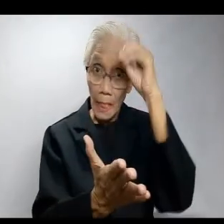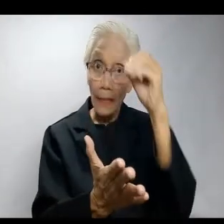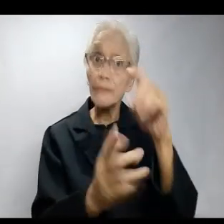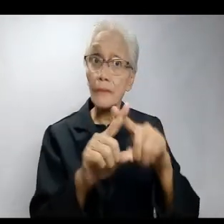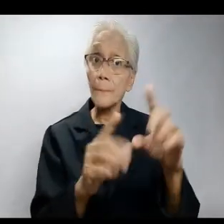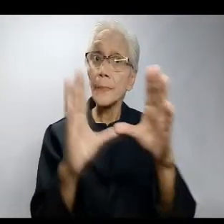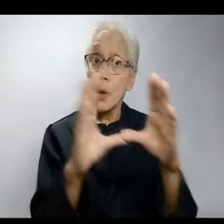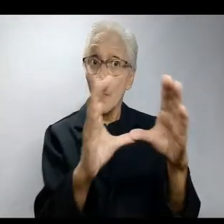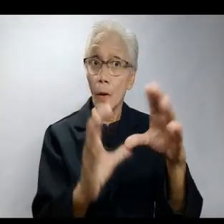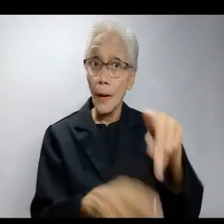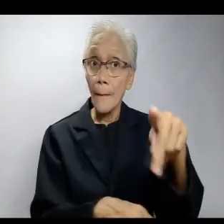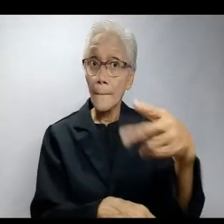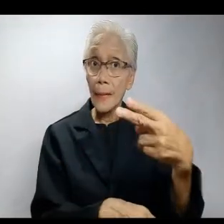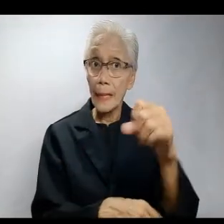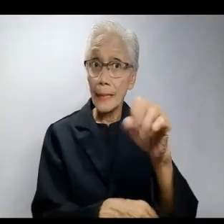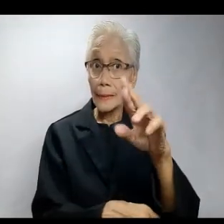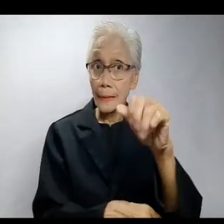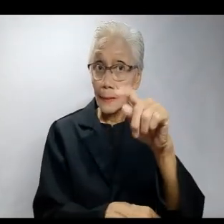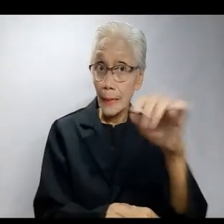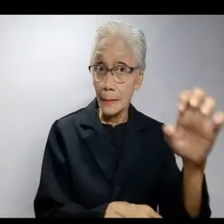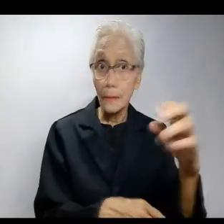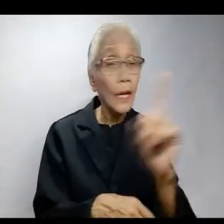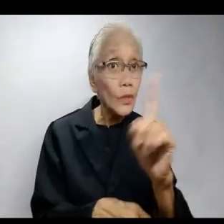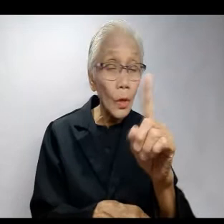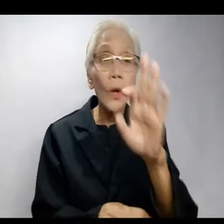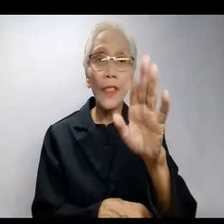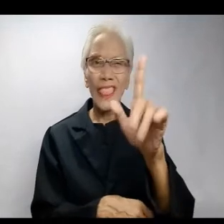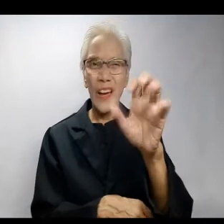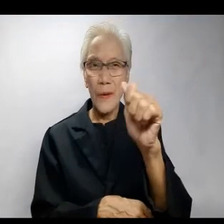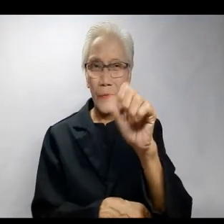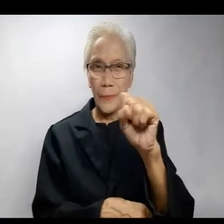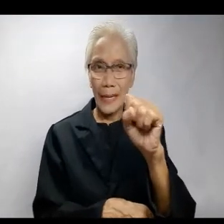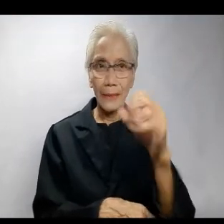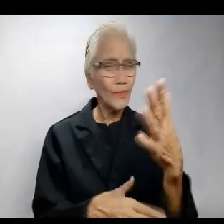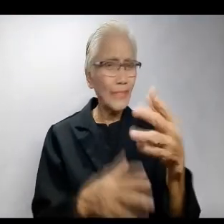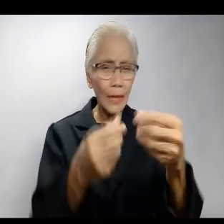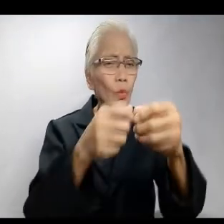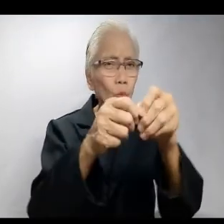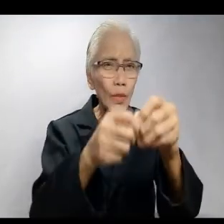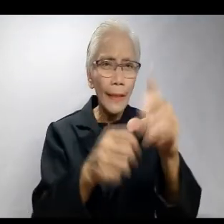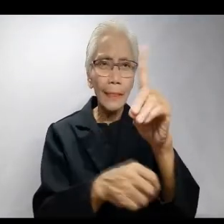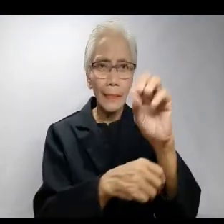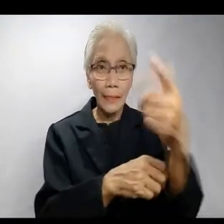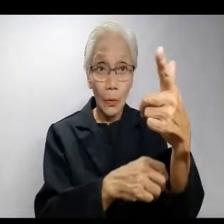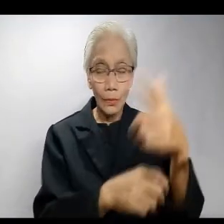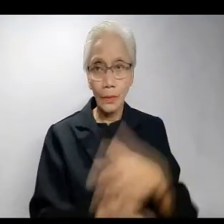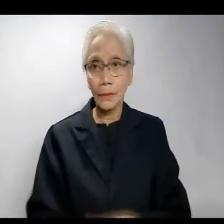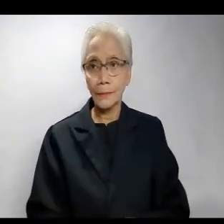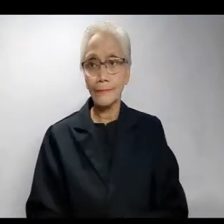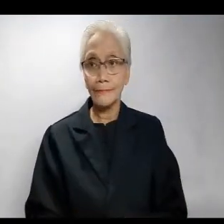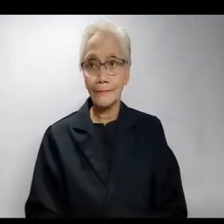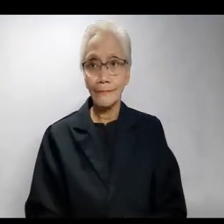learn from common parasites, fleas, or mga pulgas.